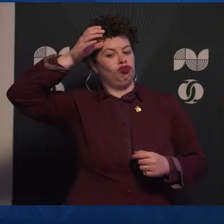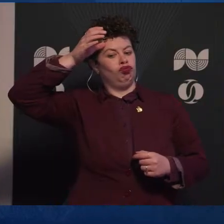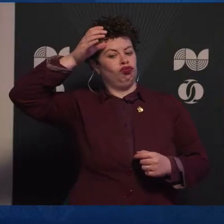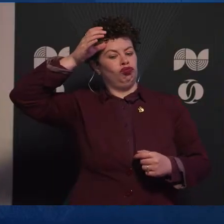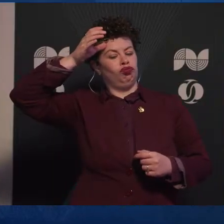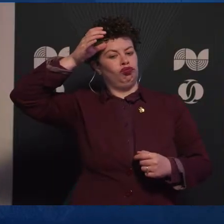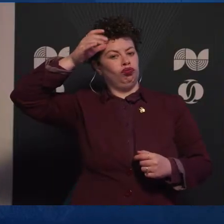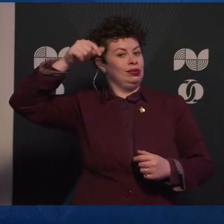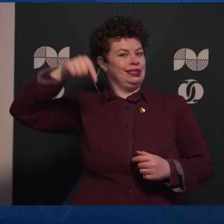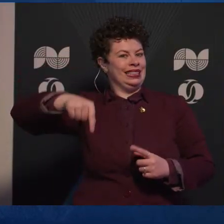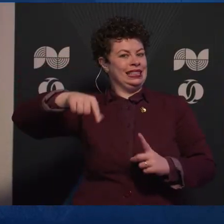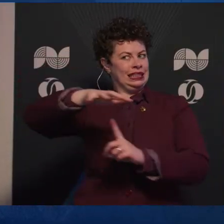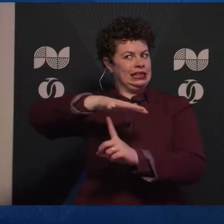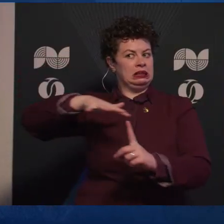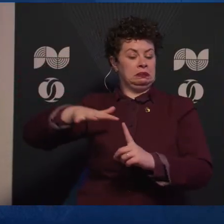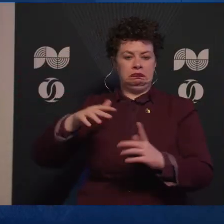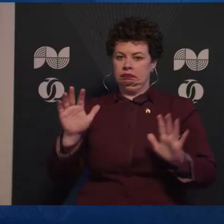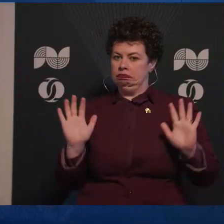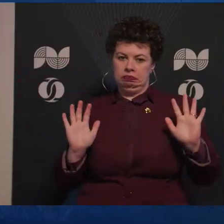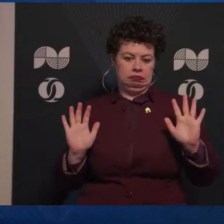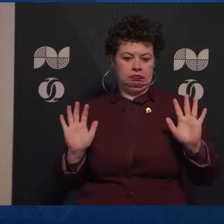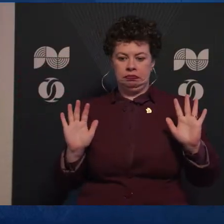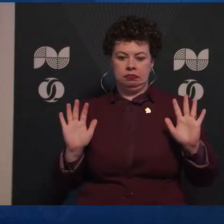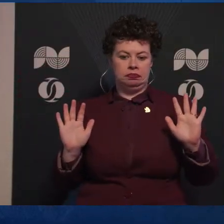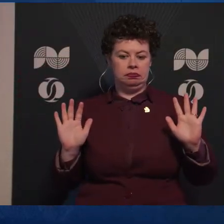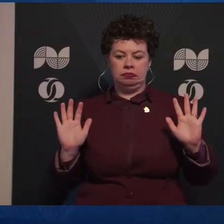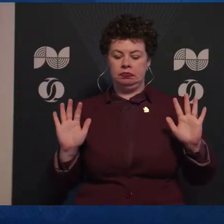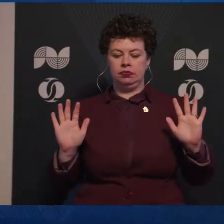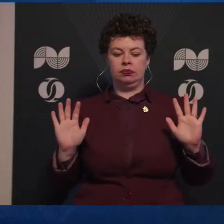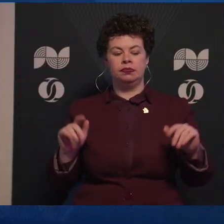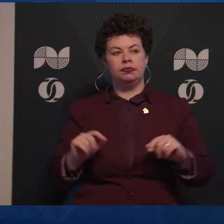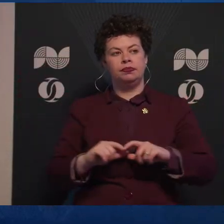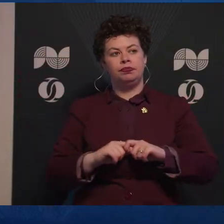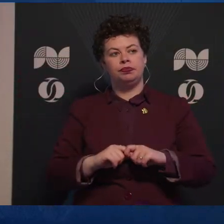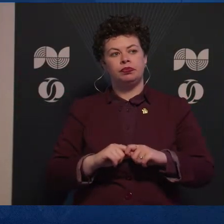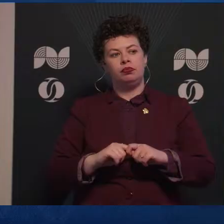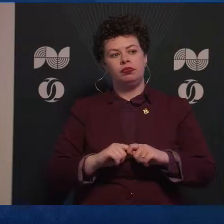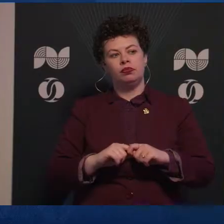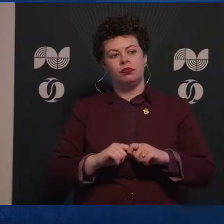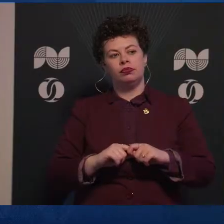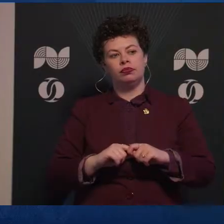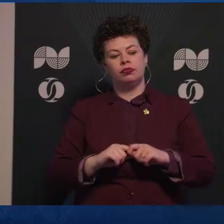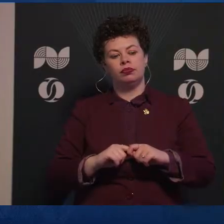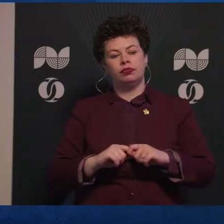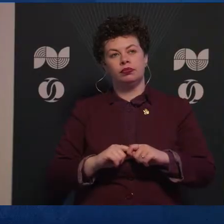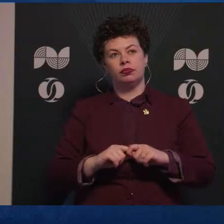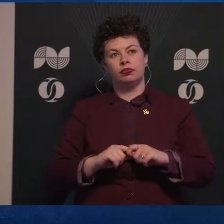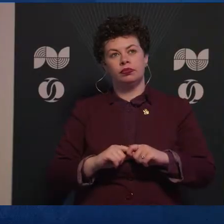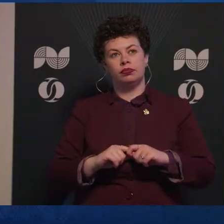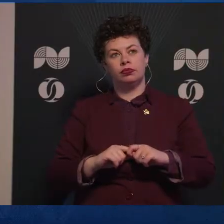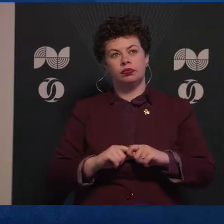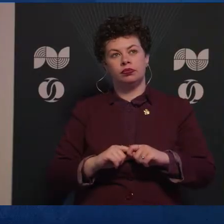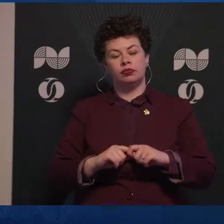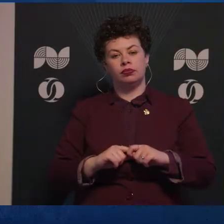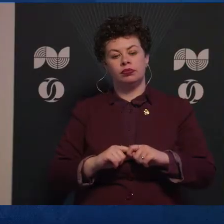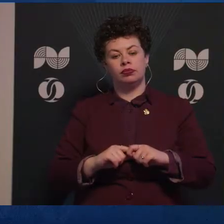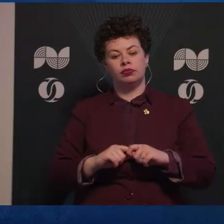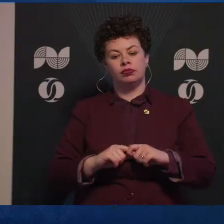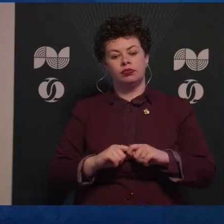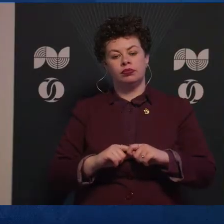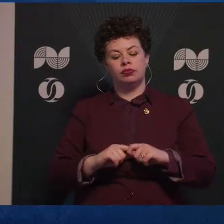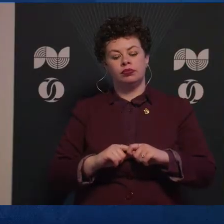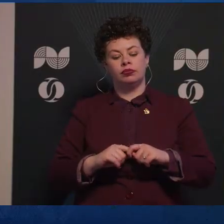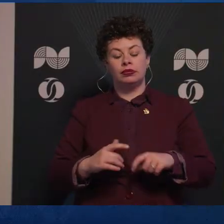this specific case, but I think that, as I said before, there is